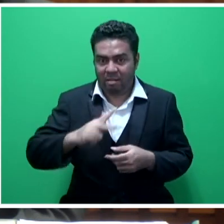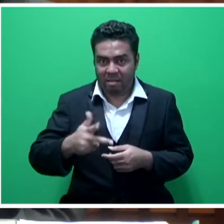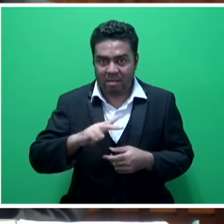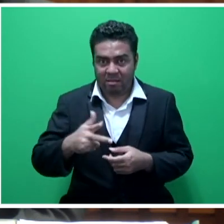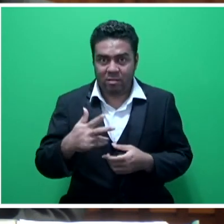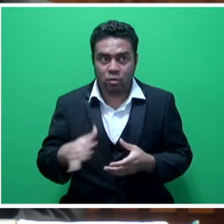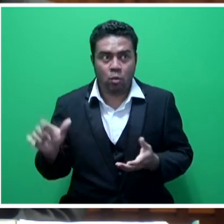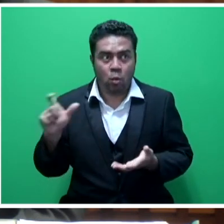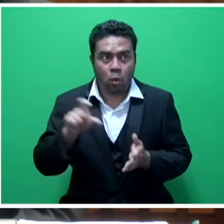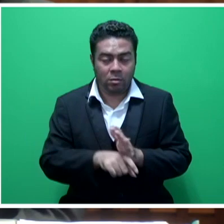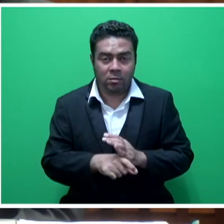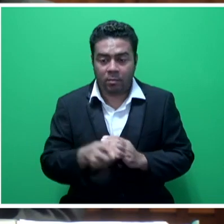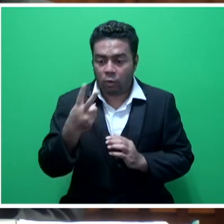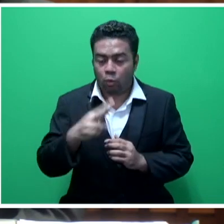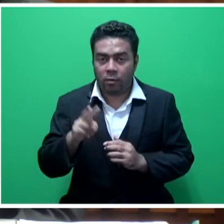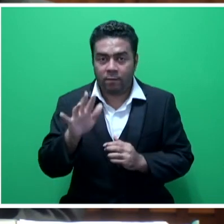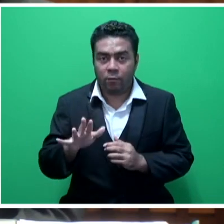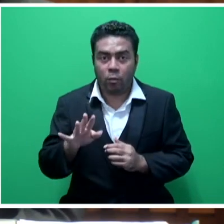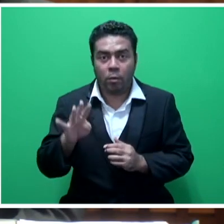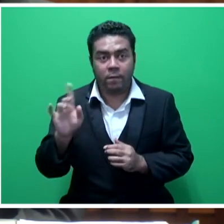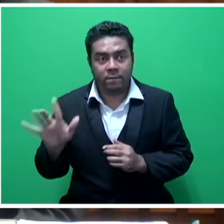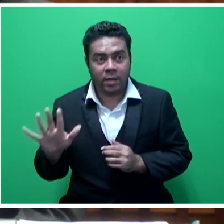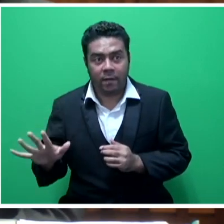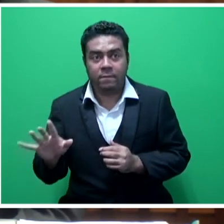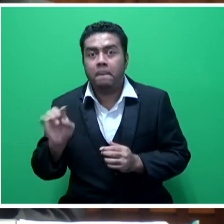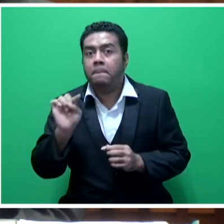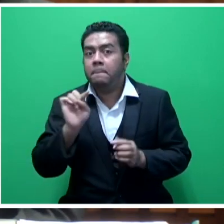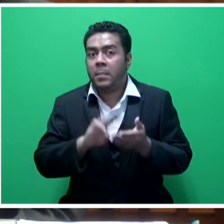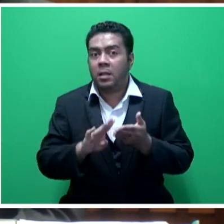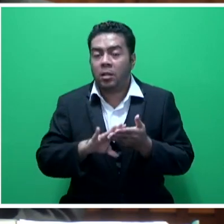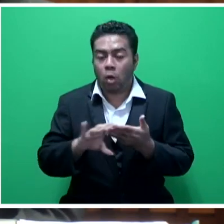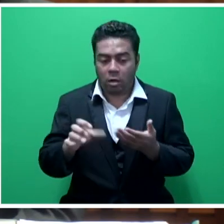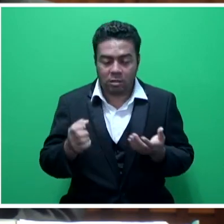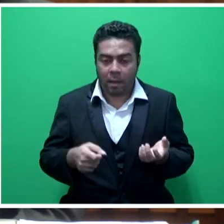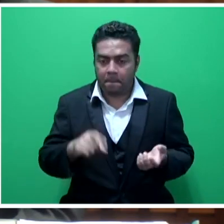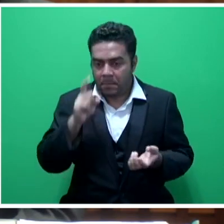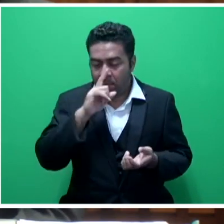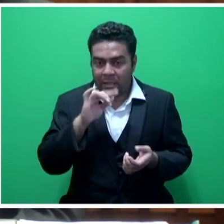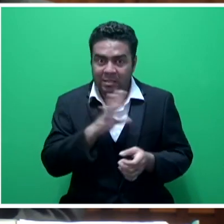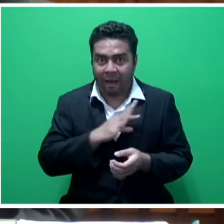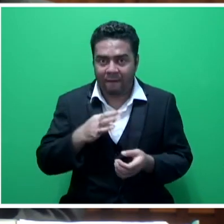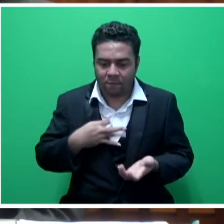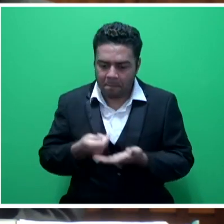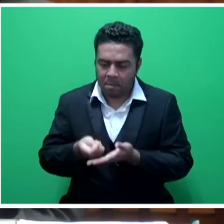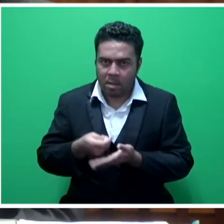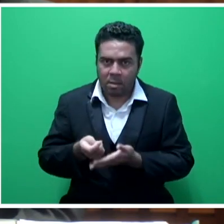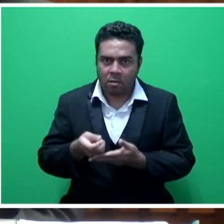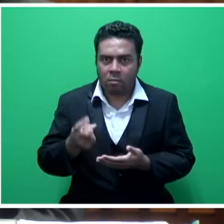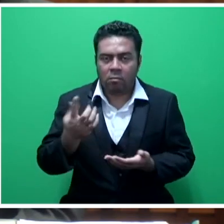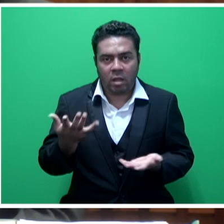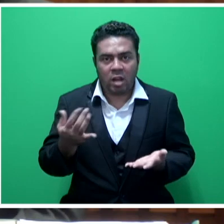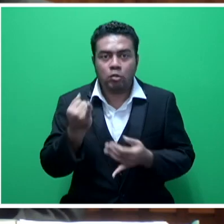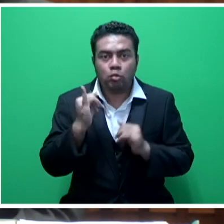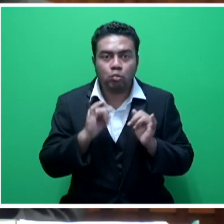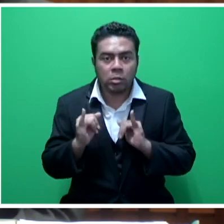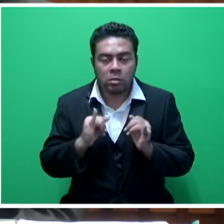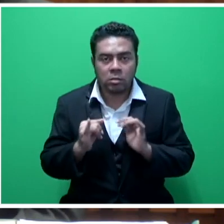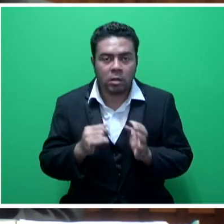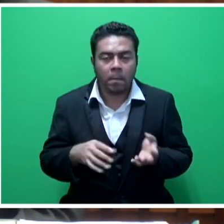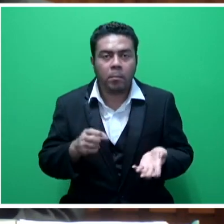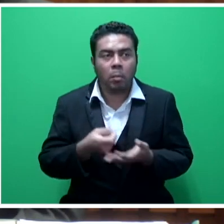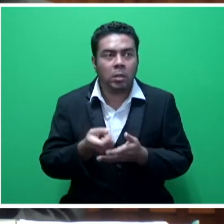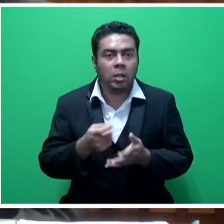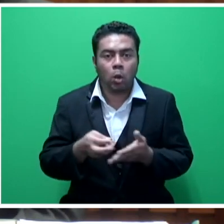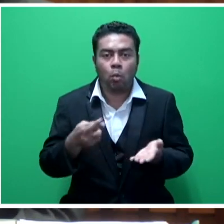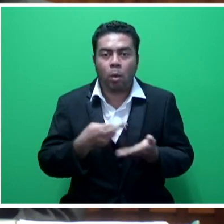costs of Fijian $24.5 million, employee payroll costs of Fijian $7.5 million, and insurances, property rentals,